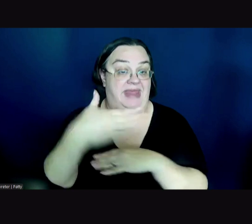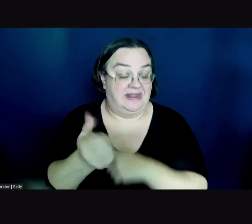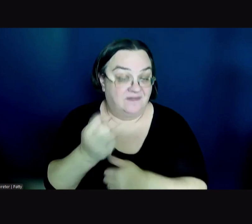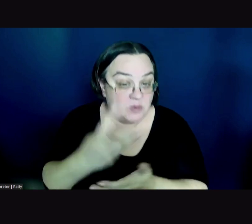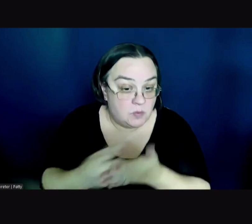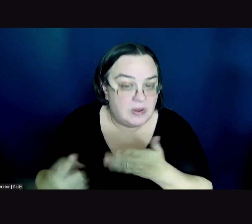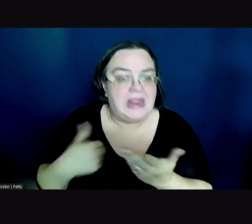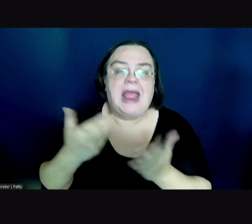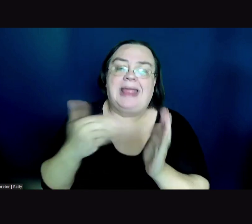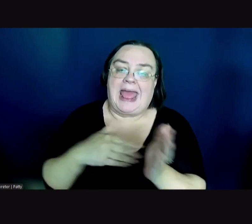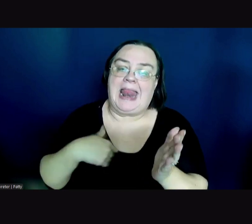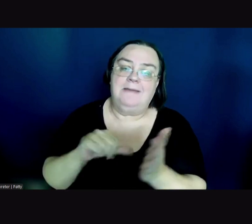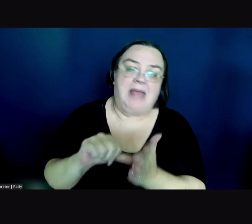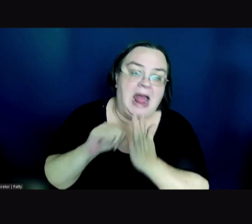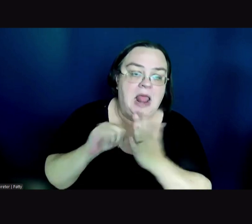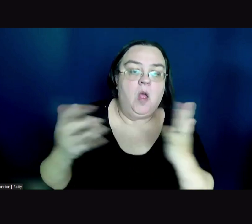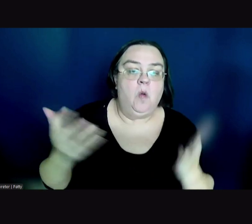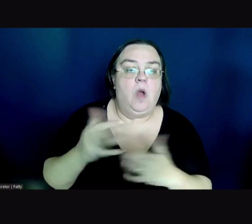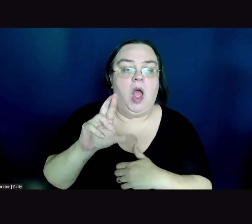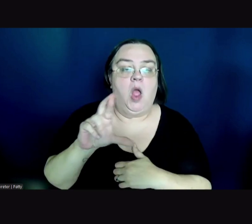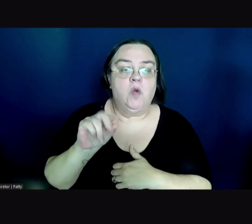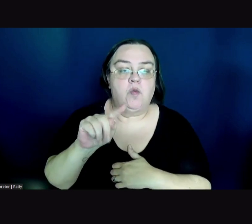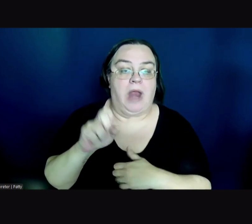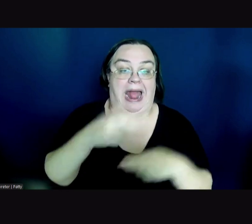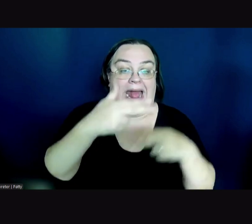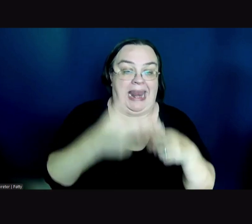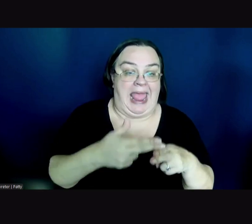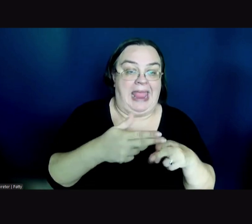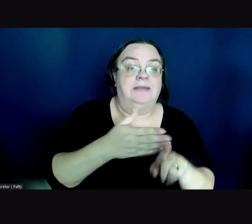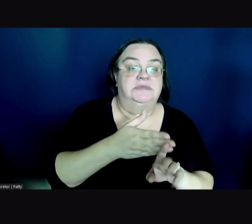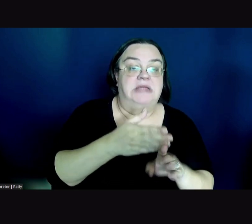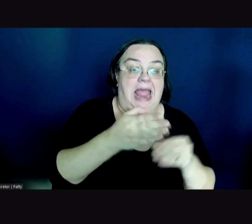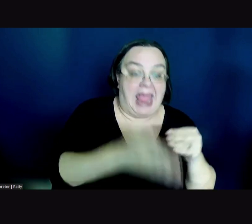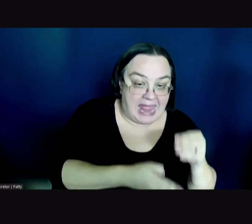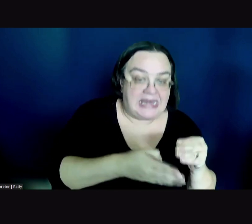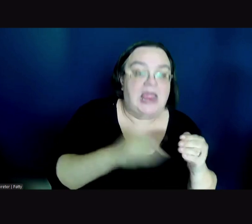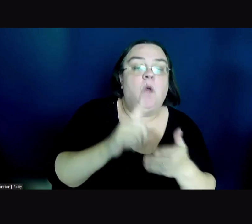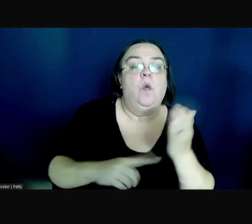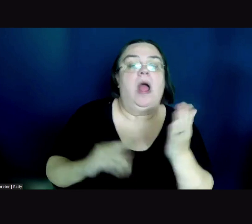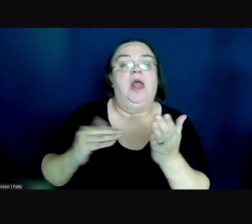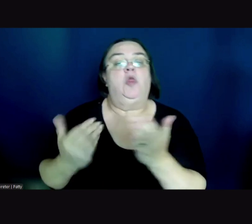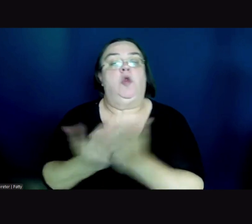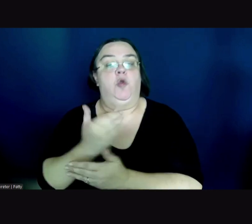route names are ending and what the new route numbers are going to be.